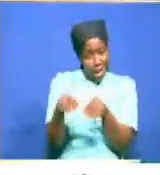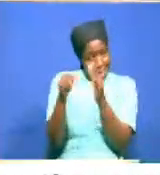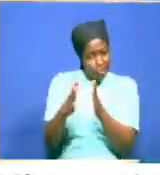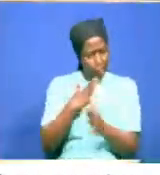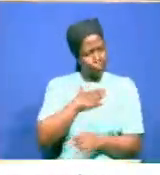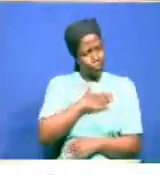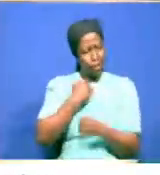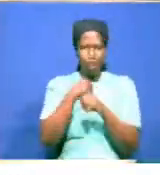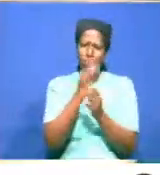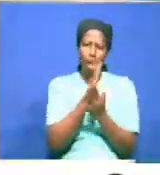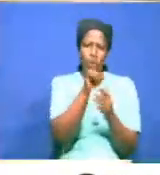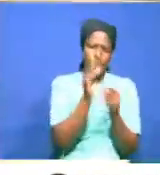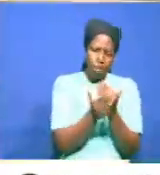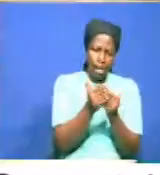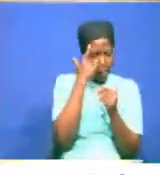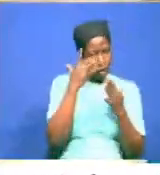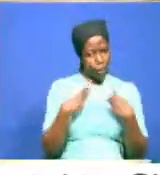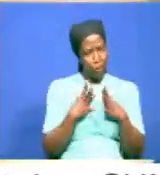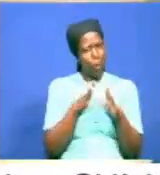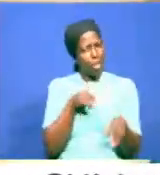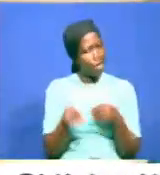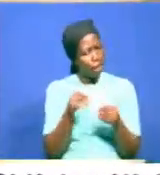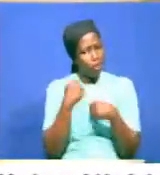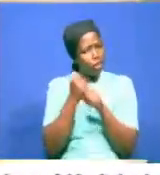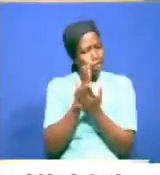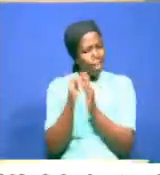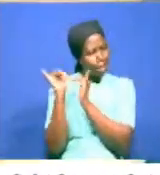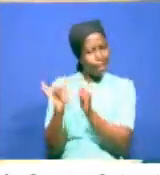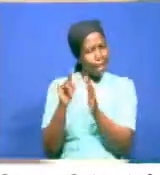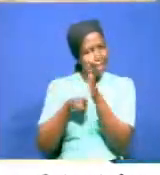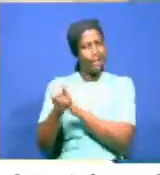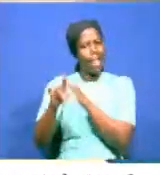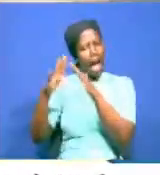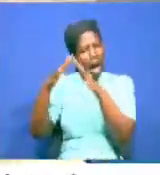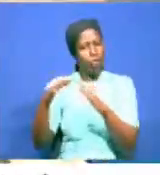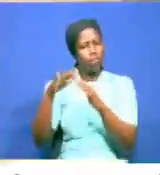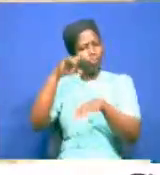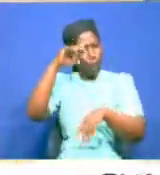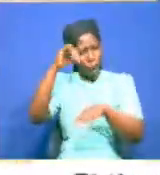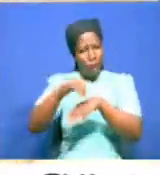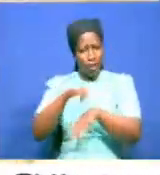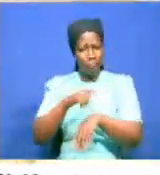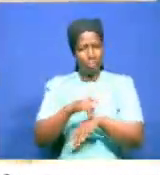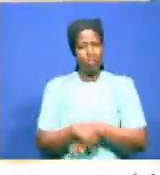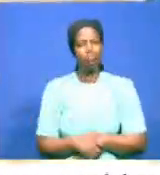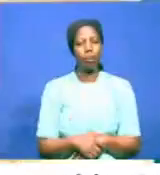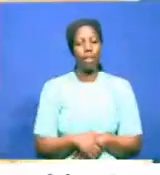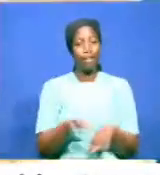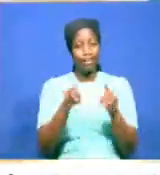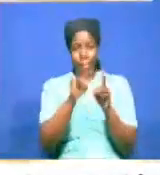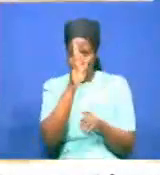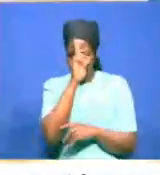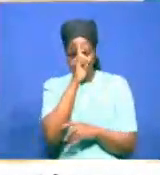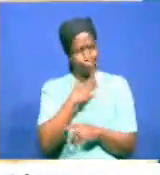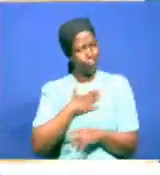you're taking care of your persons with disabilities so that they are in the house within the curfew time? Mm-hmm. And also for our police forces, can